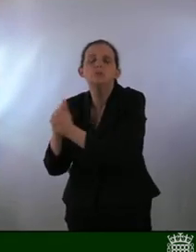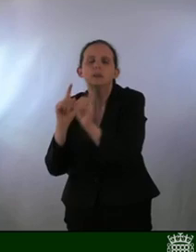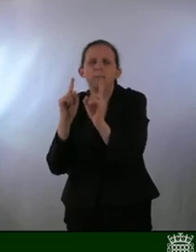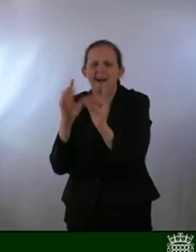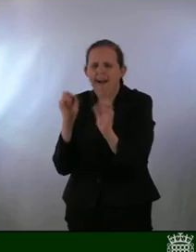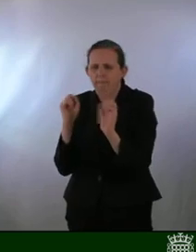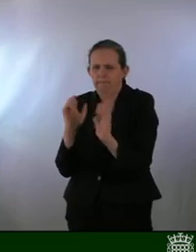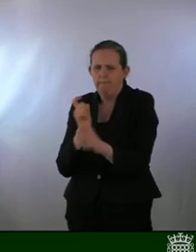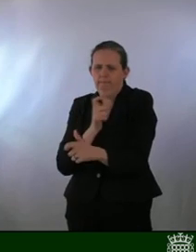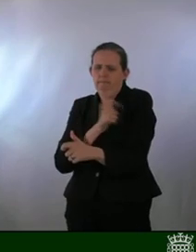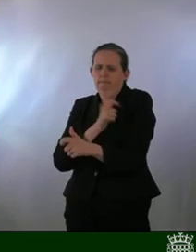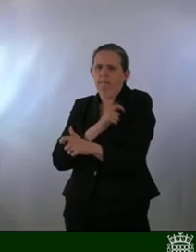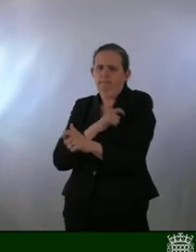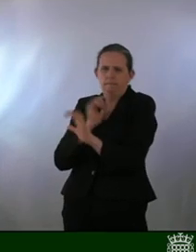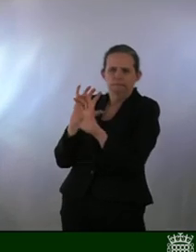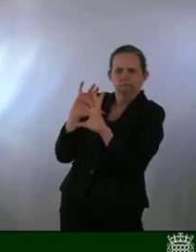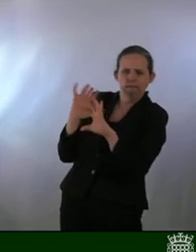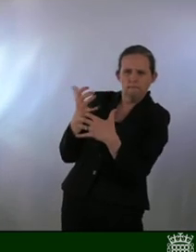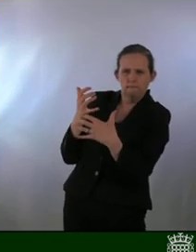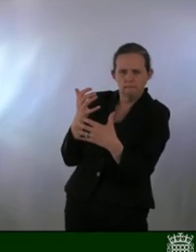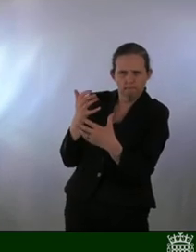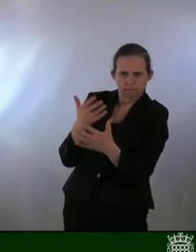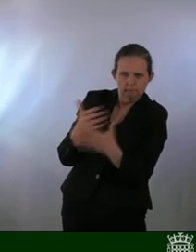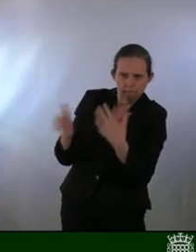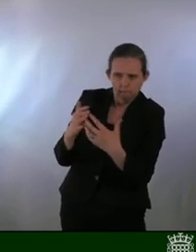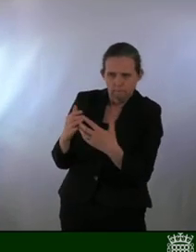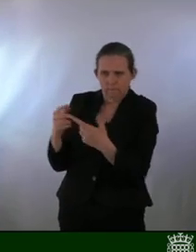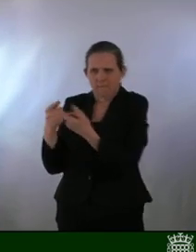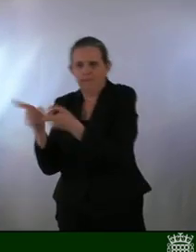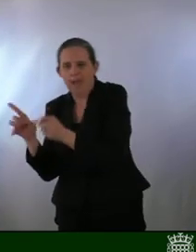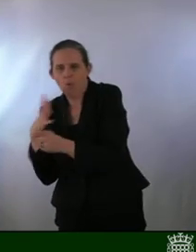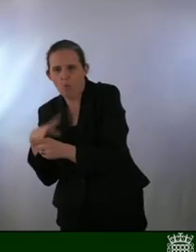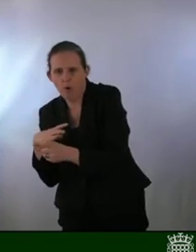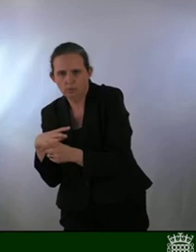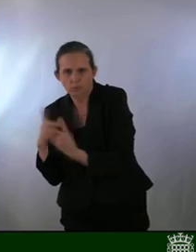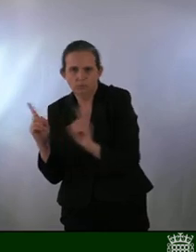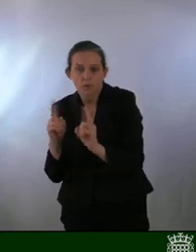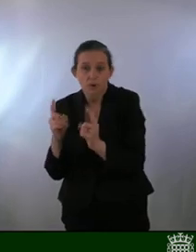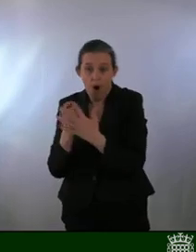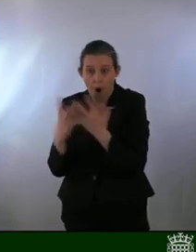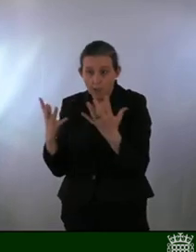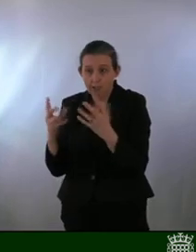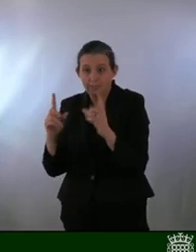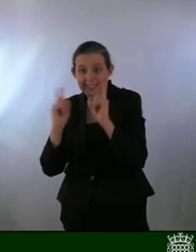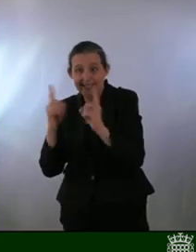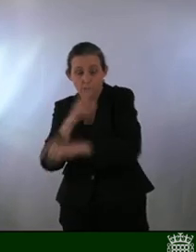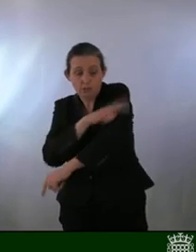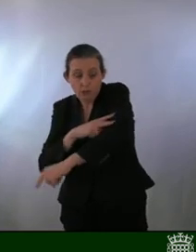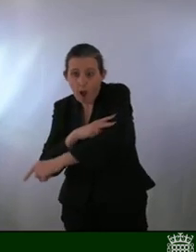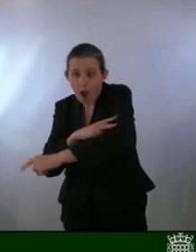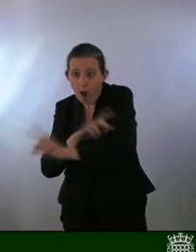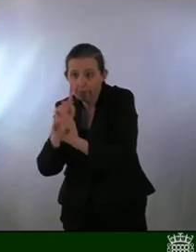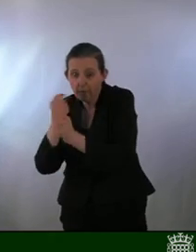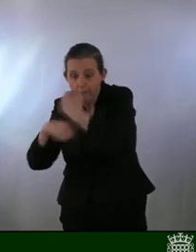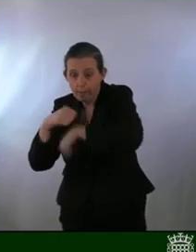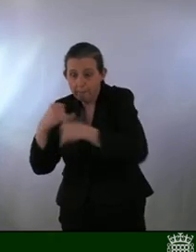that no matter what we might want to do, an increasing number of teaching staff who are becoming unwell themselves and therefore not